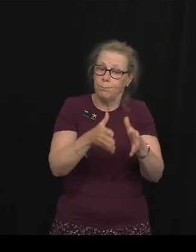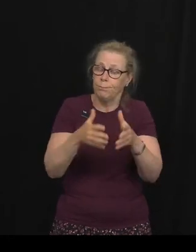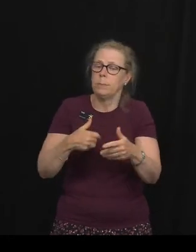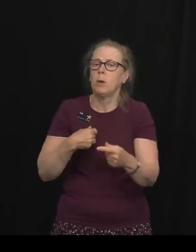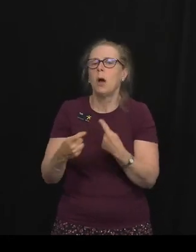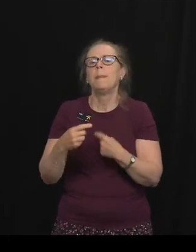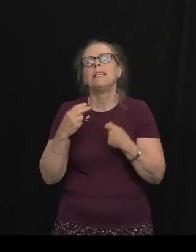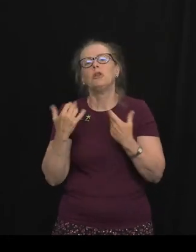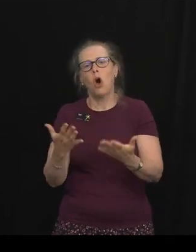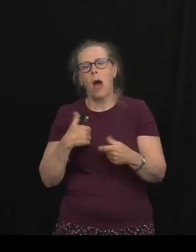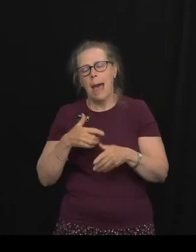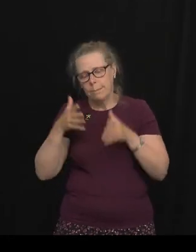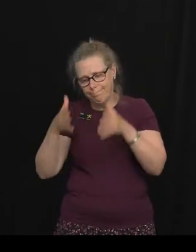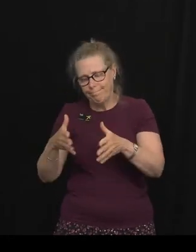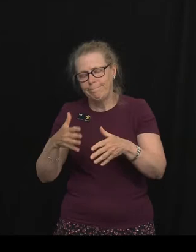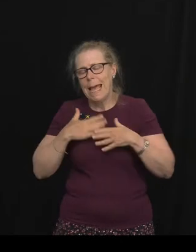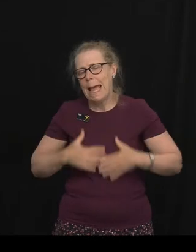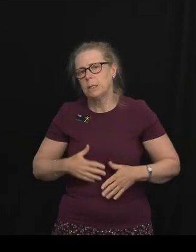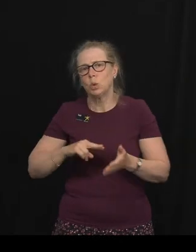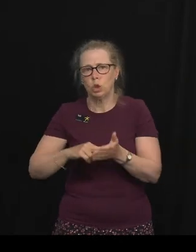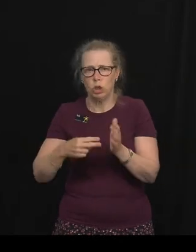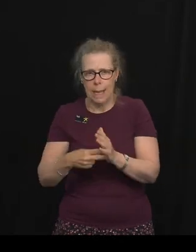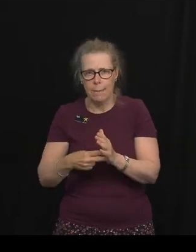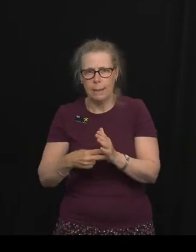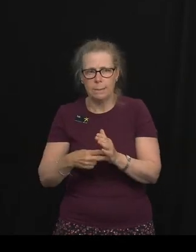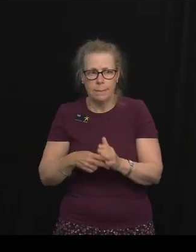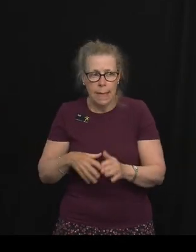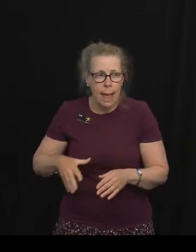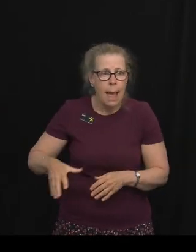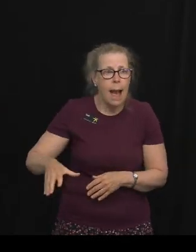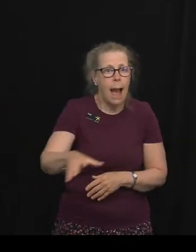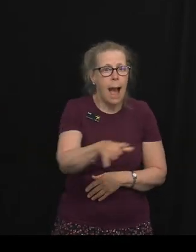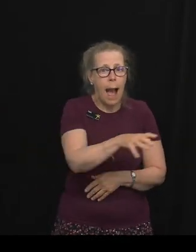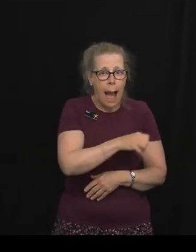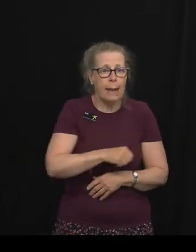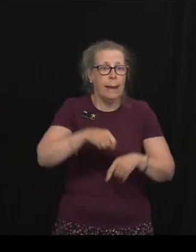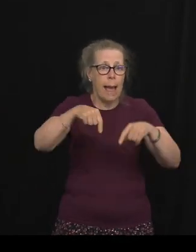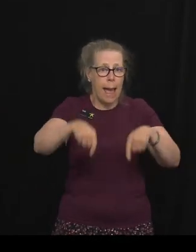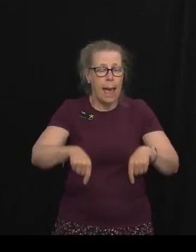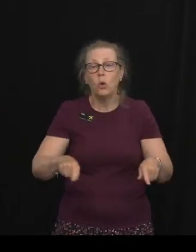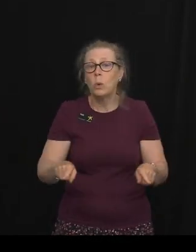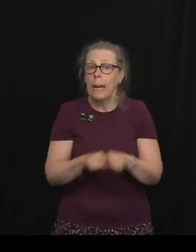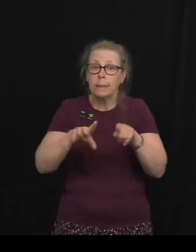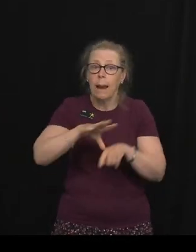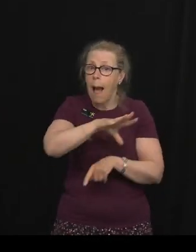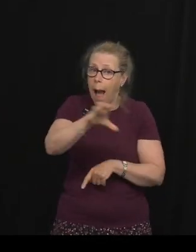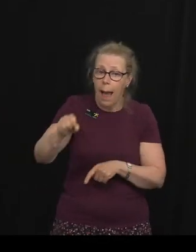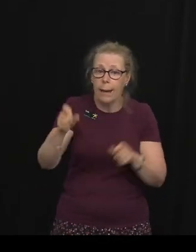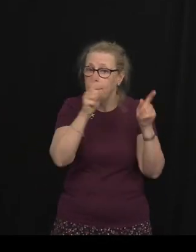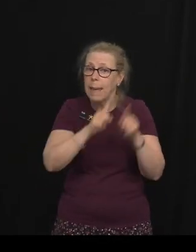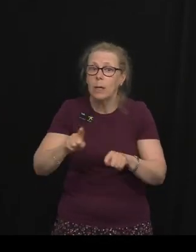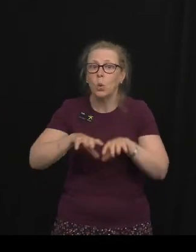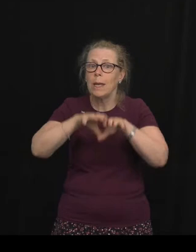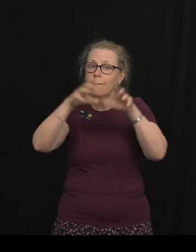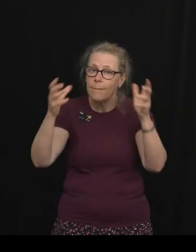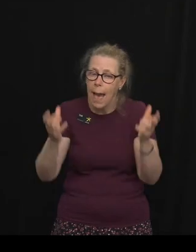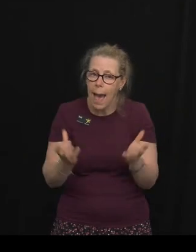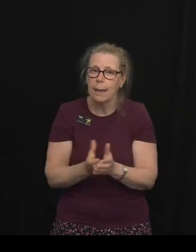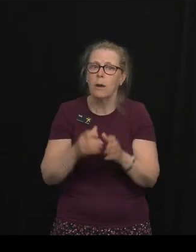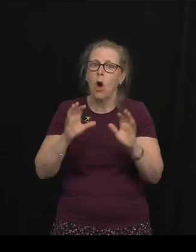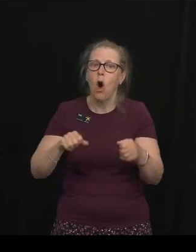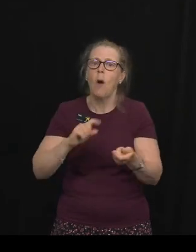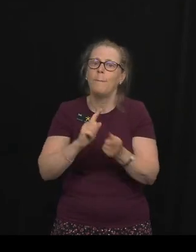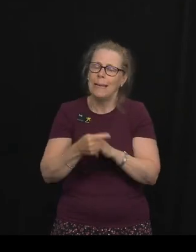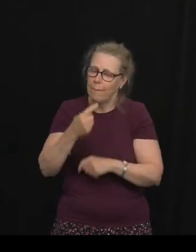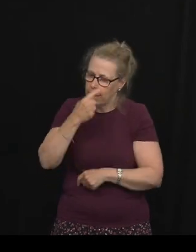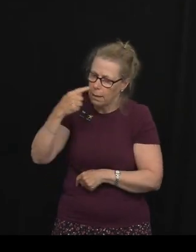system. All of us here, as with nearly every human being in the world, was confronted with